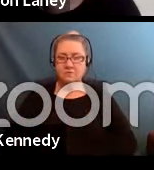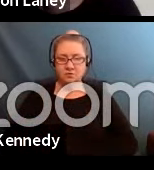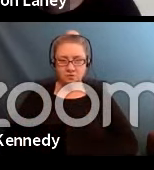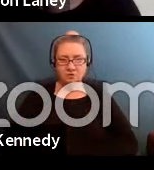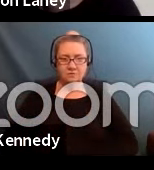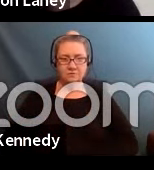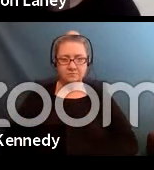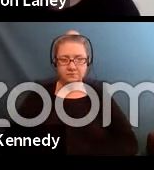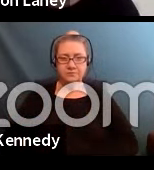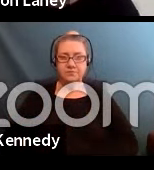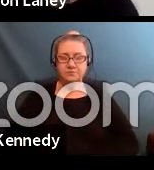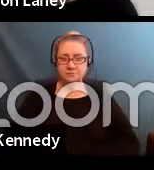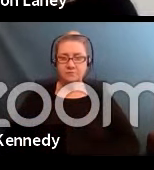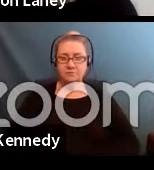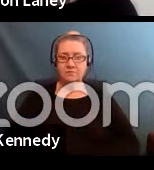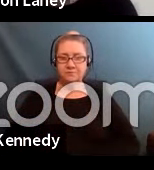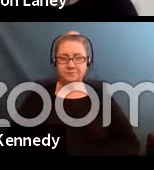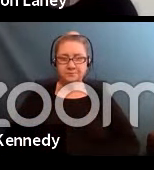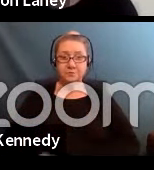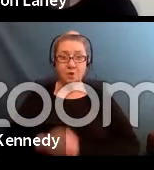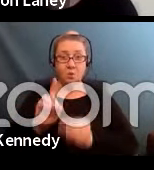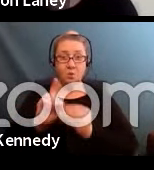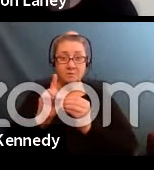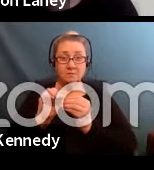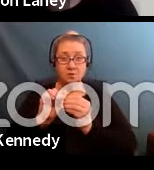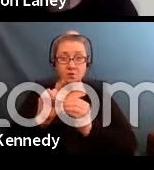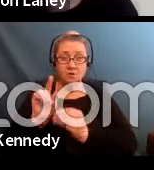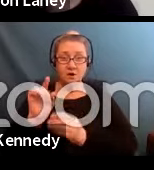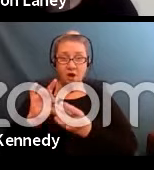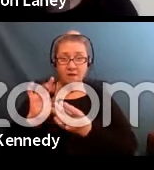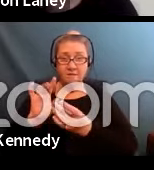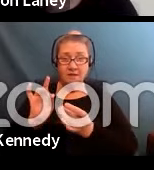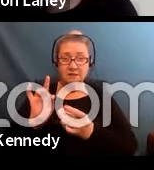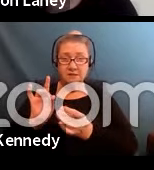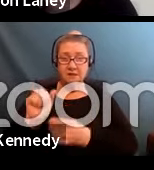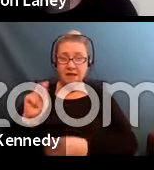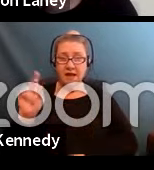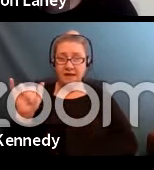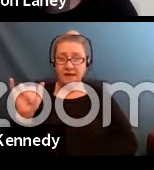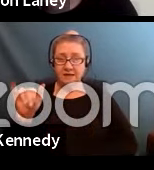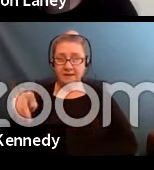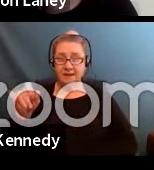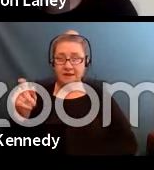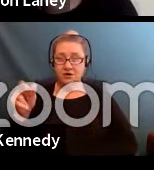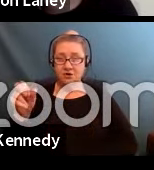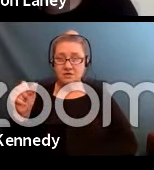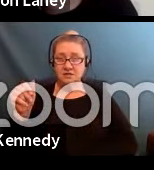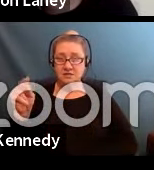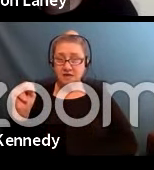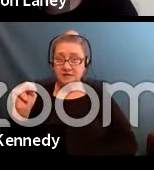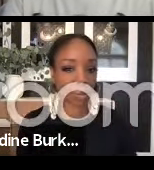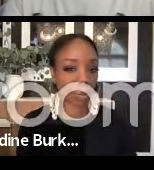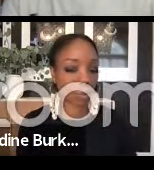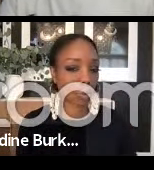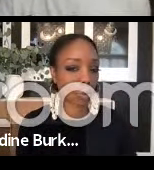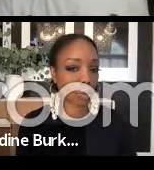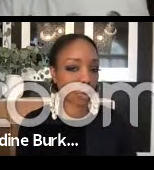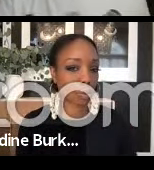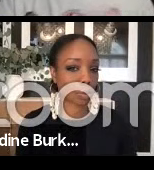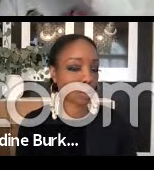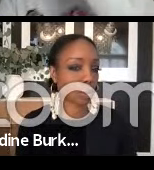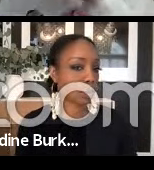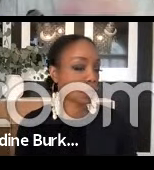Thanks, Ronnie, and Marta, thank you. We have time for one more comment, Andy Patterson, in this section of the agenda. So I know many